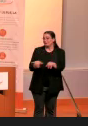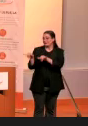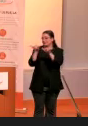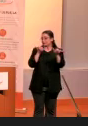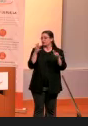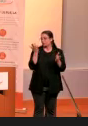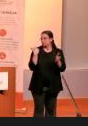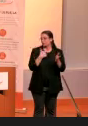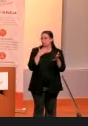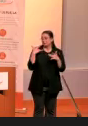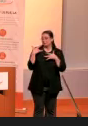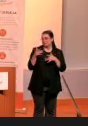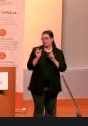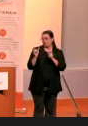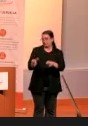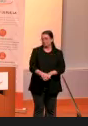Thank you.